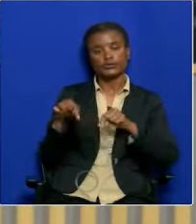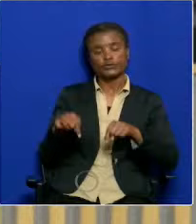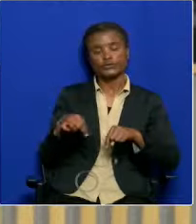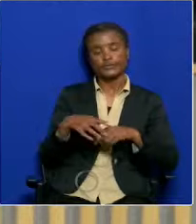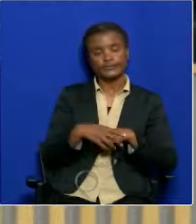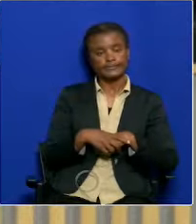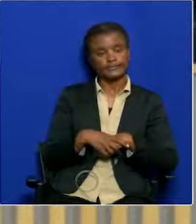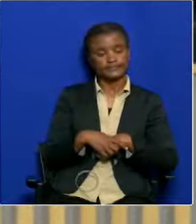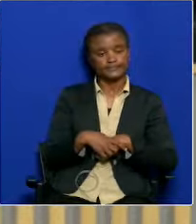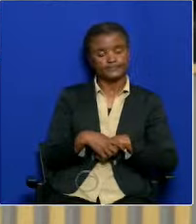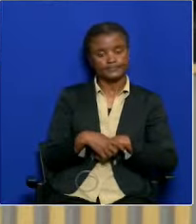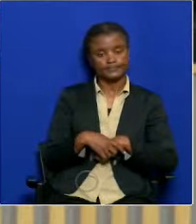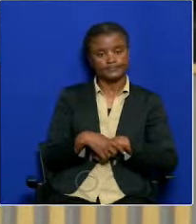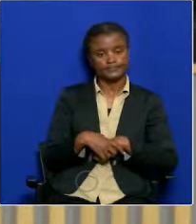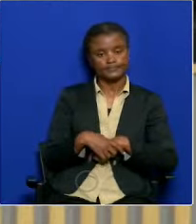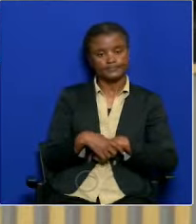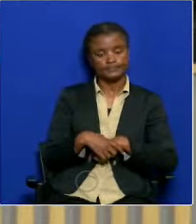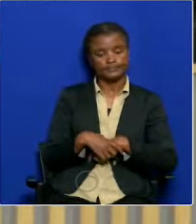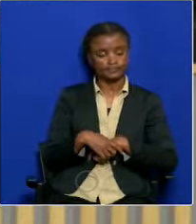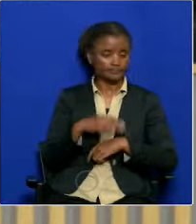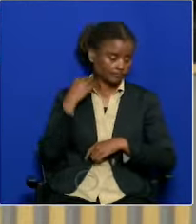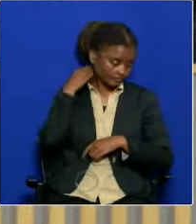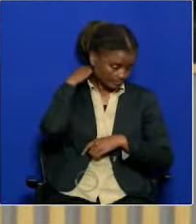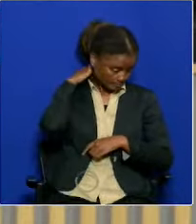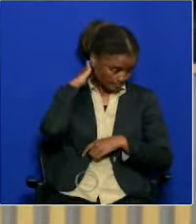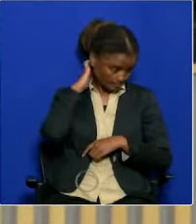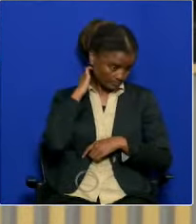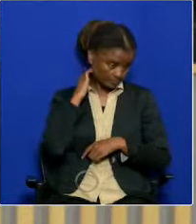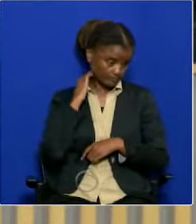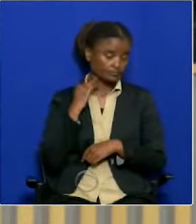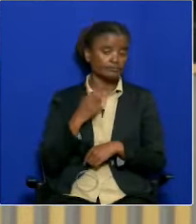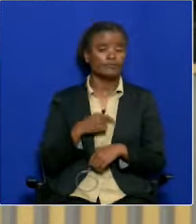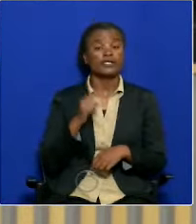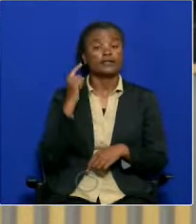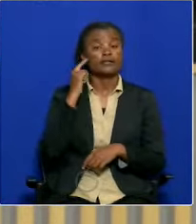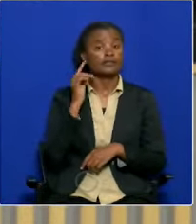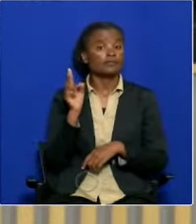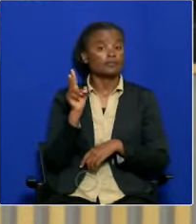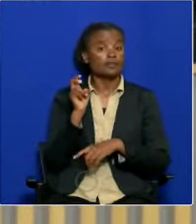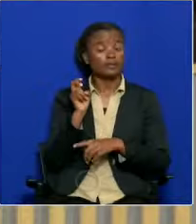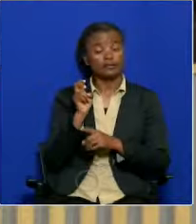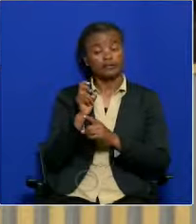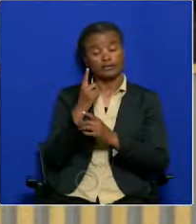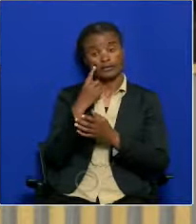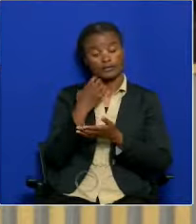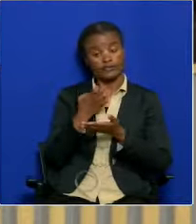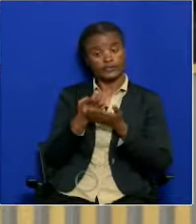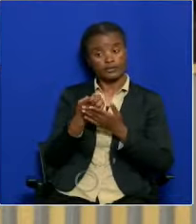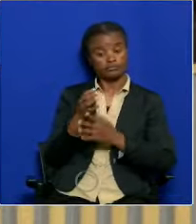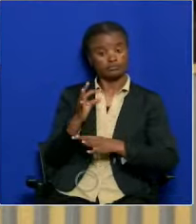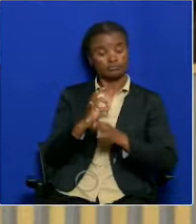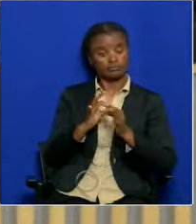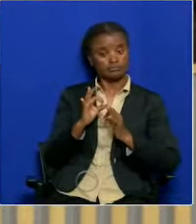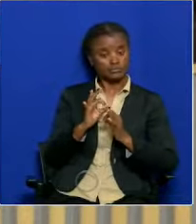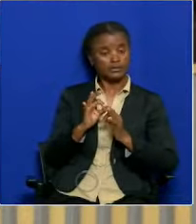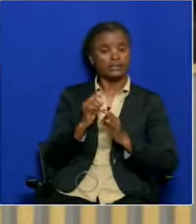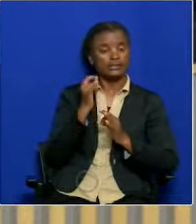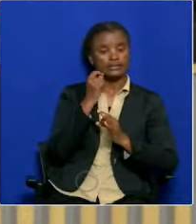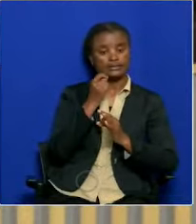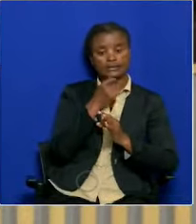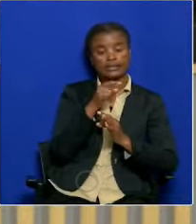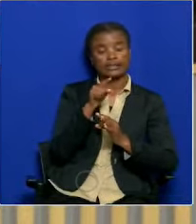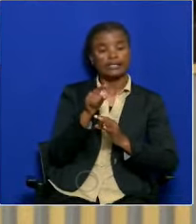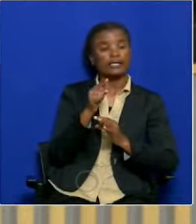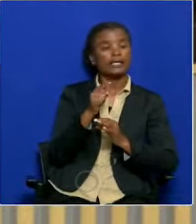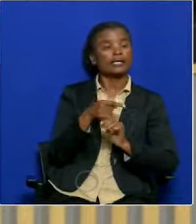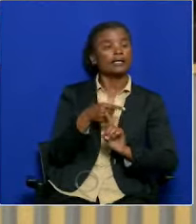I think we've had evidence that Mr. Matlala's former girlfriend was shot sometime